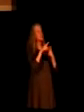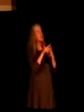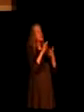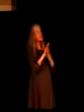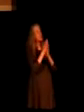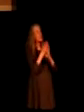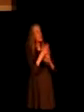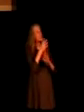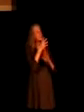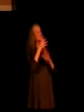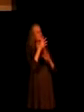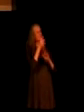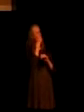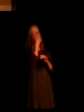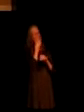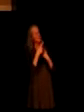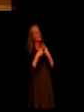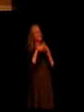relevant.